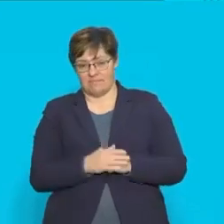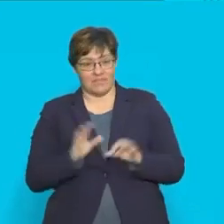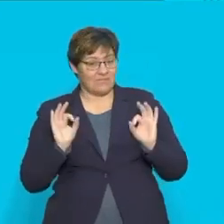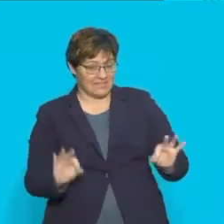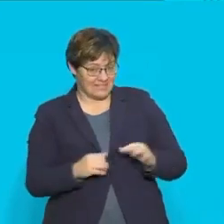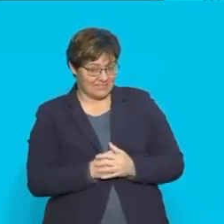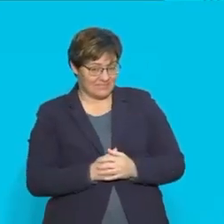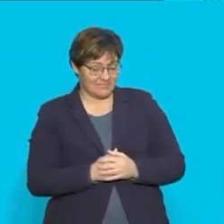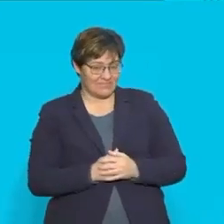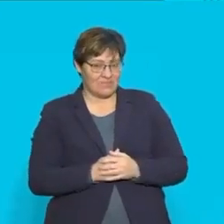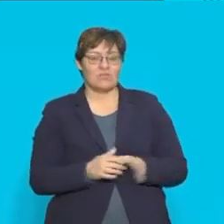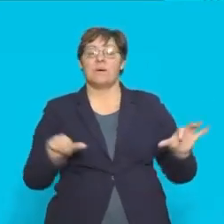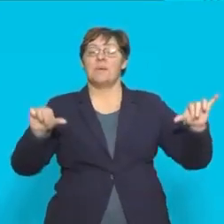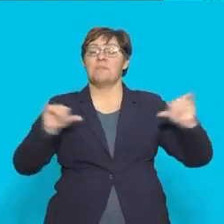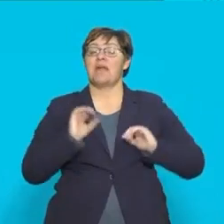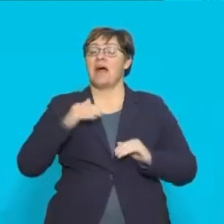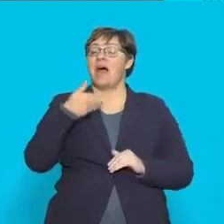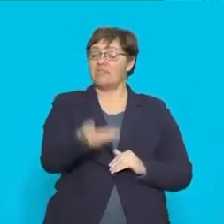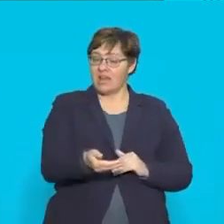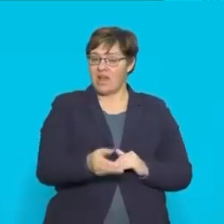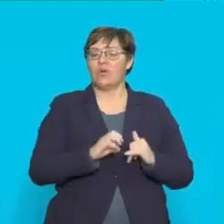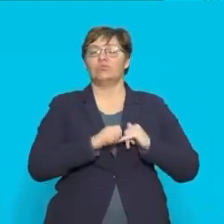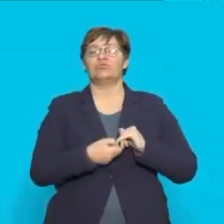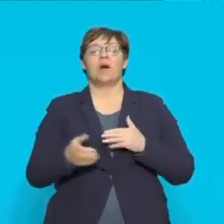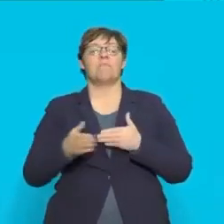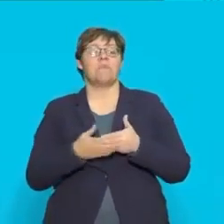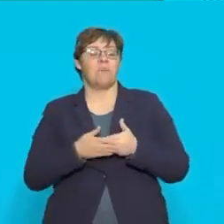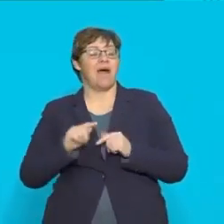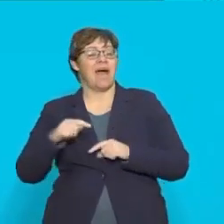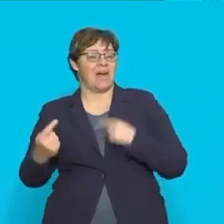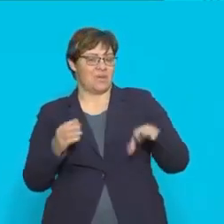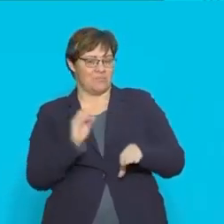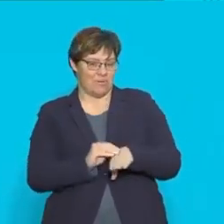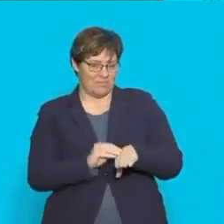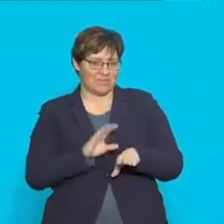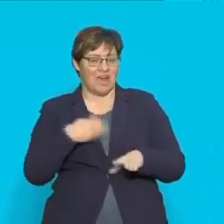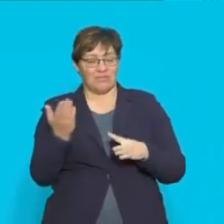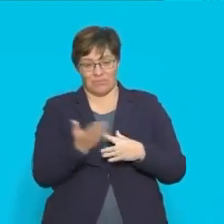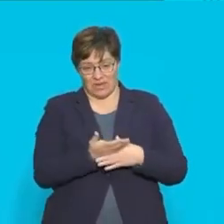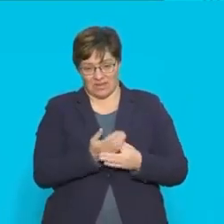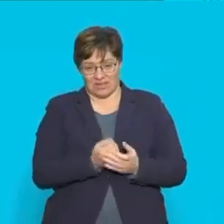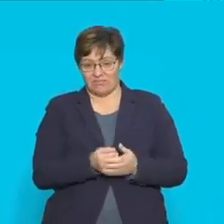Fantastic. Okay, so we'll come back and we'll try some of the problems after